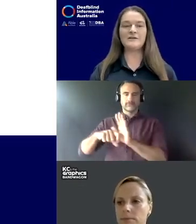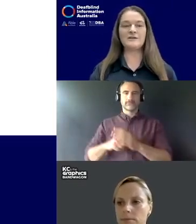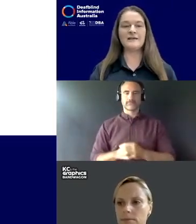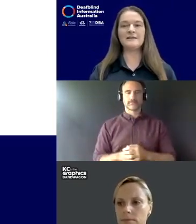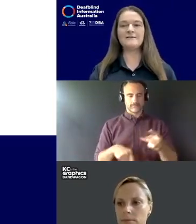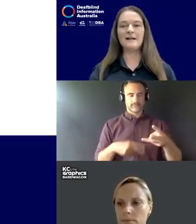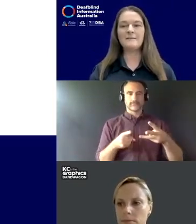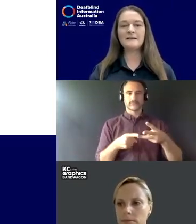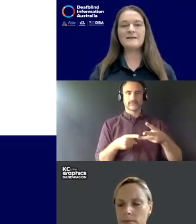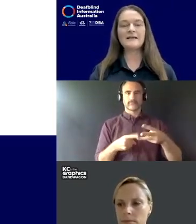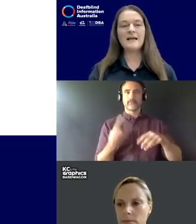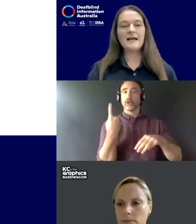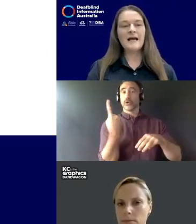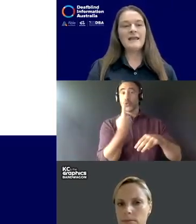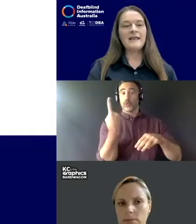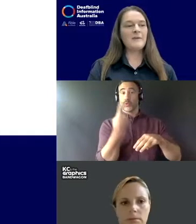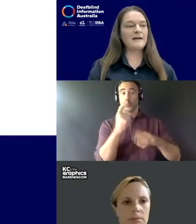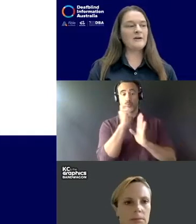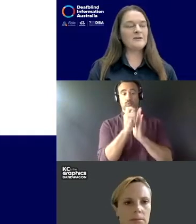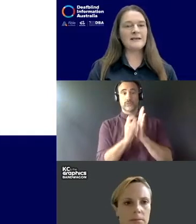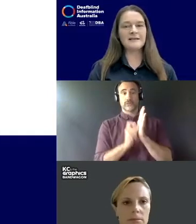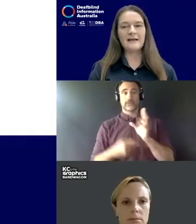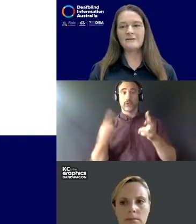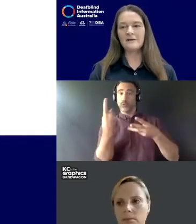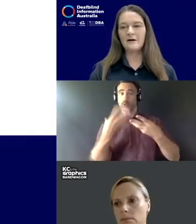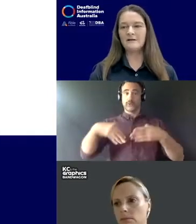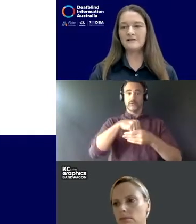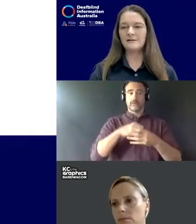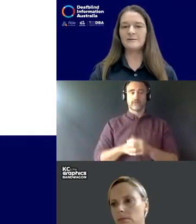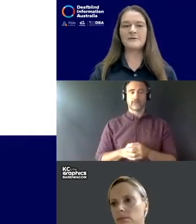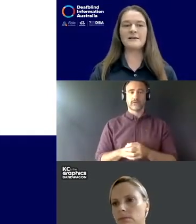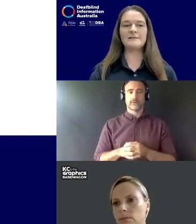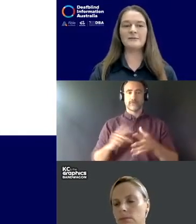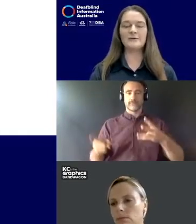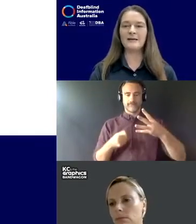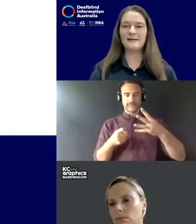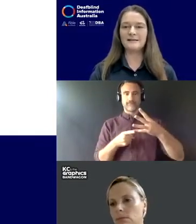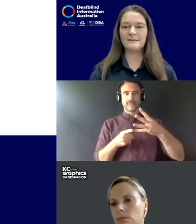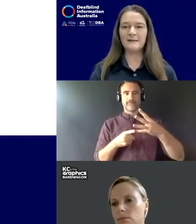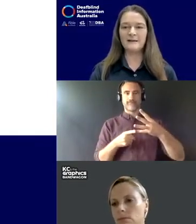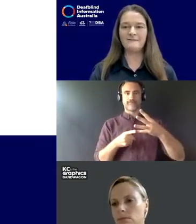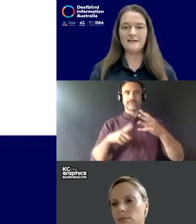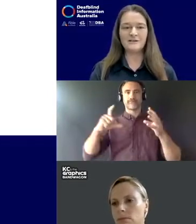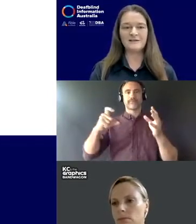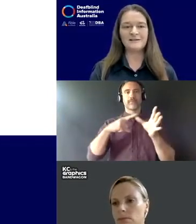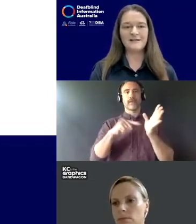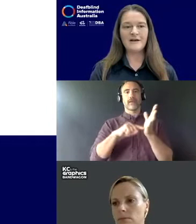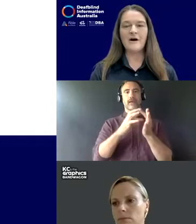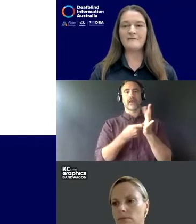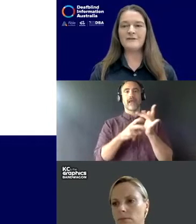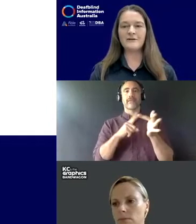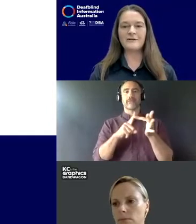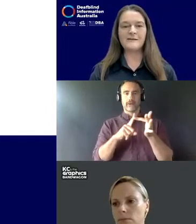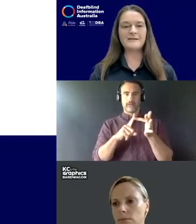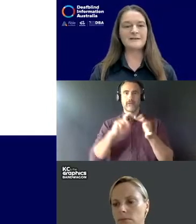to its development. And then my co-presenter, Catherine Collins, will explore the accessibility features of